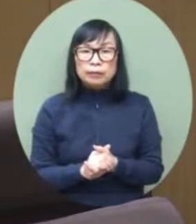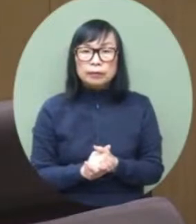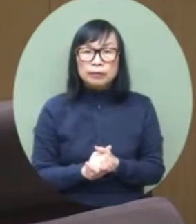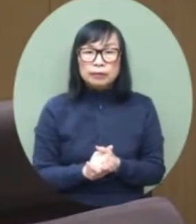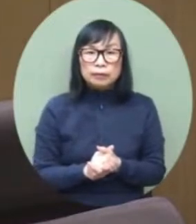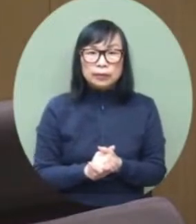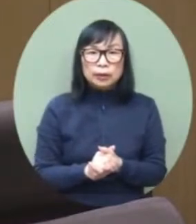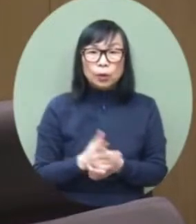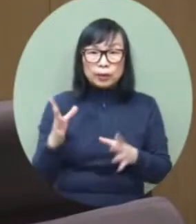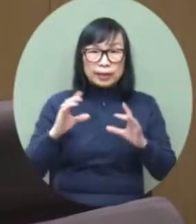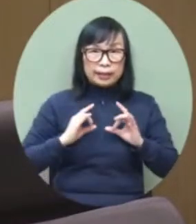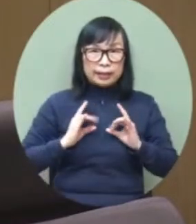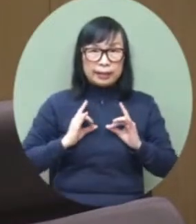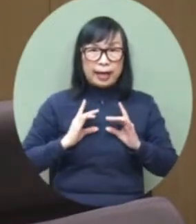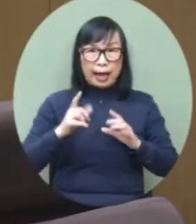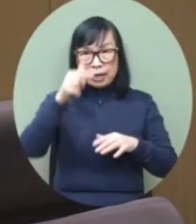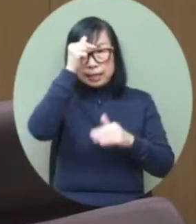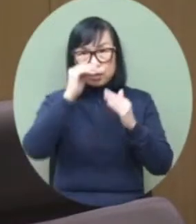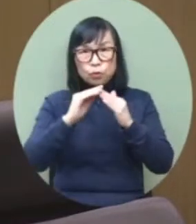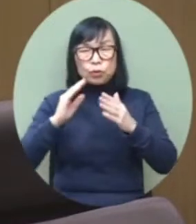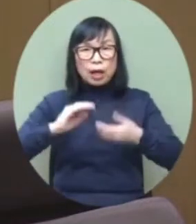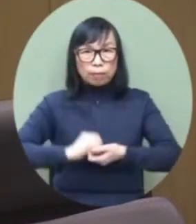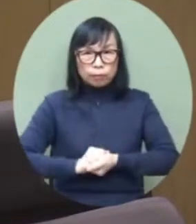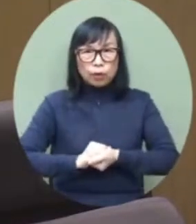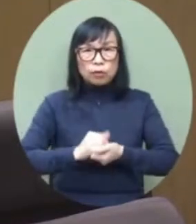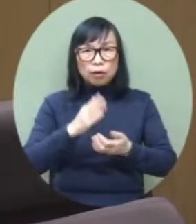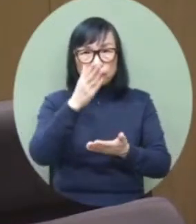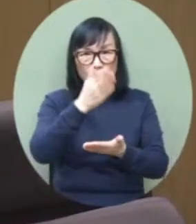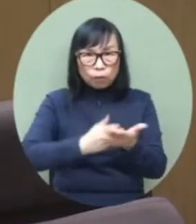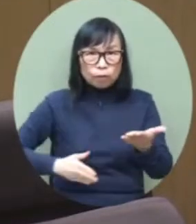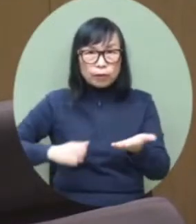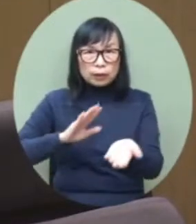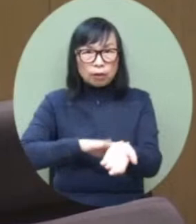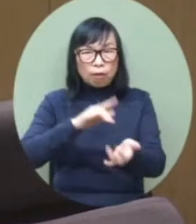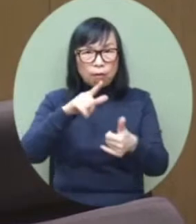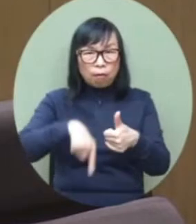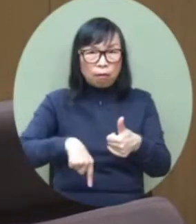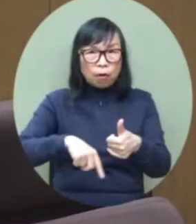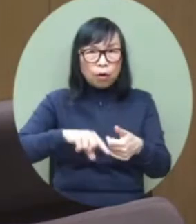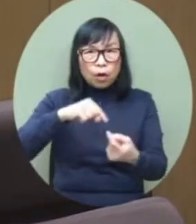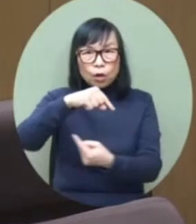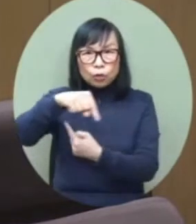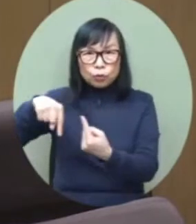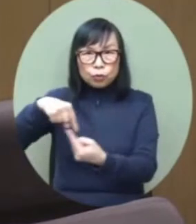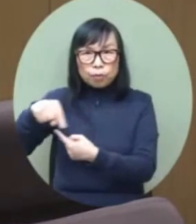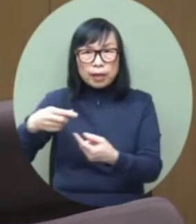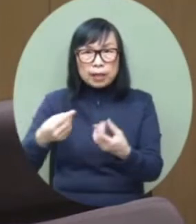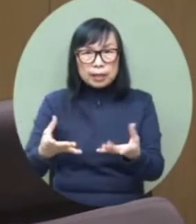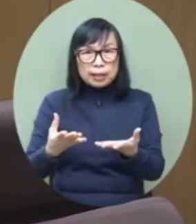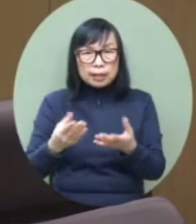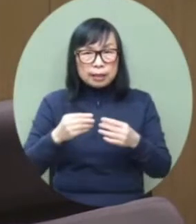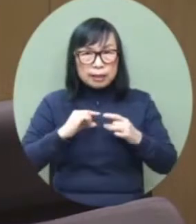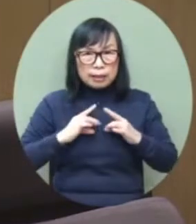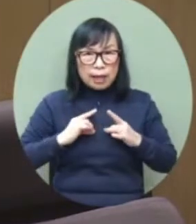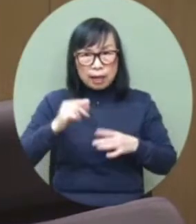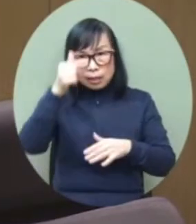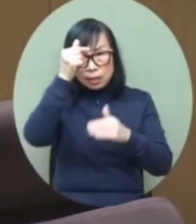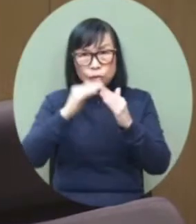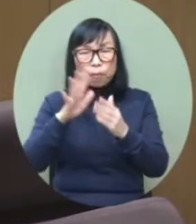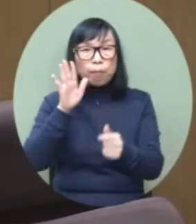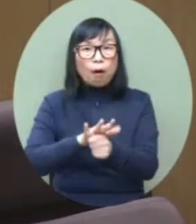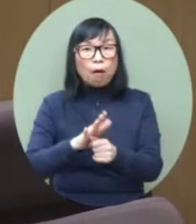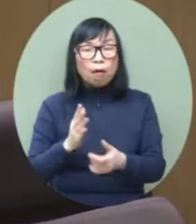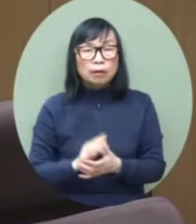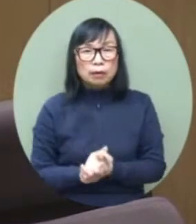assessment? Will you work with private hospitals and send cases to